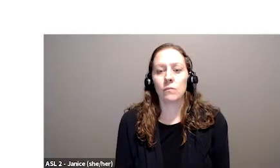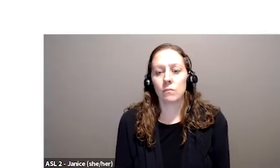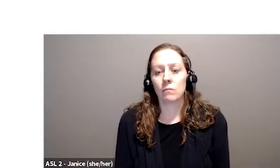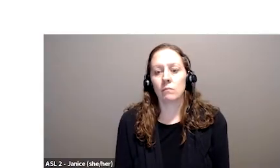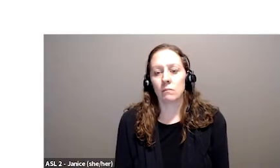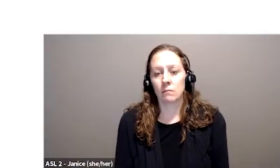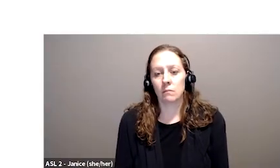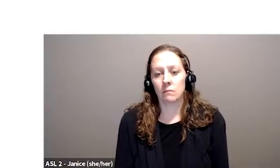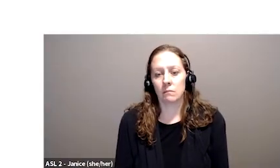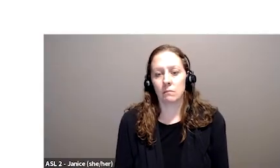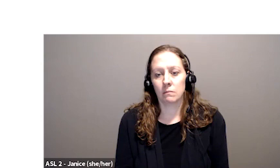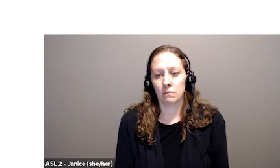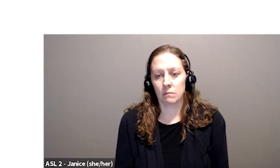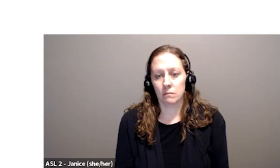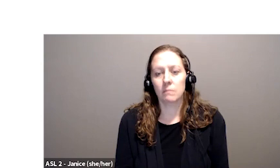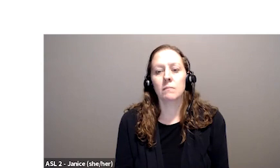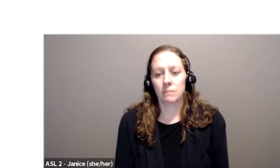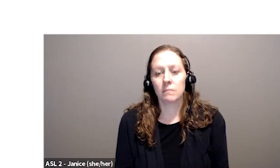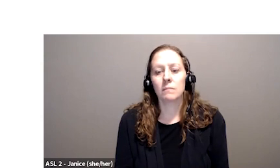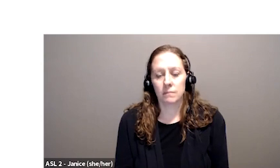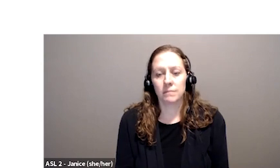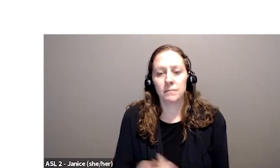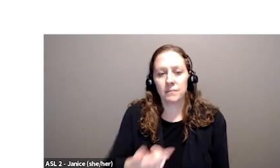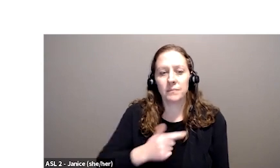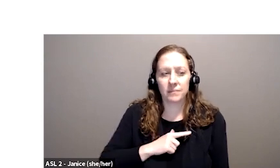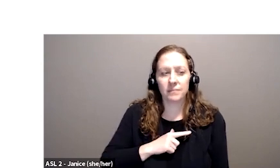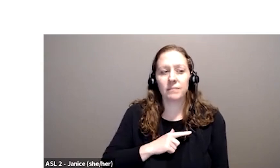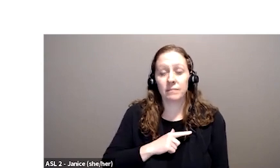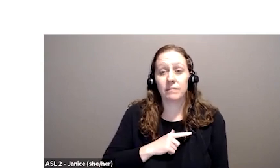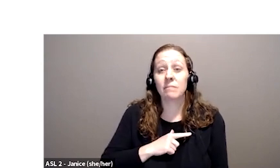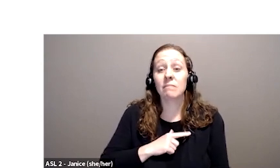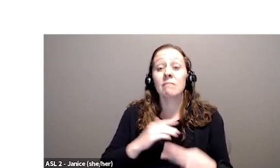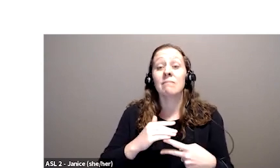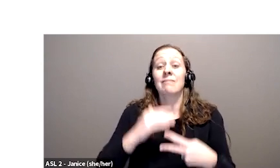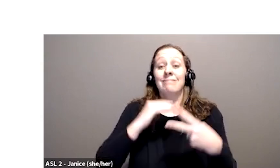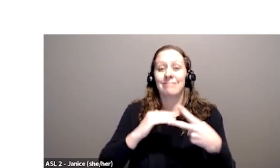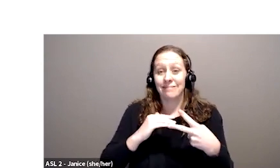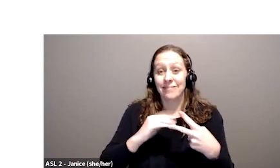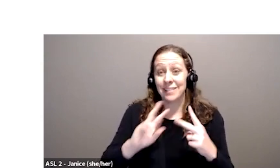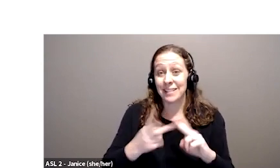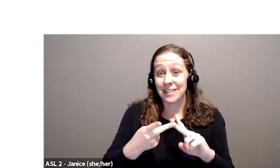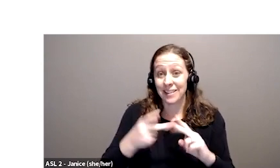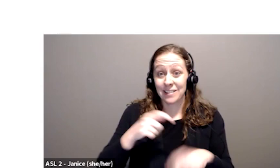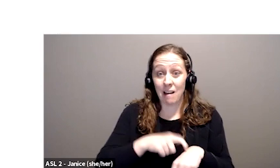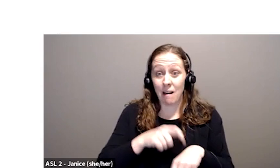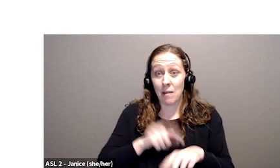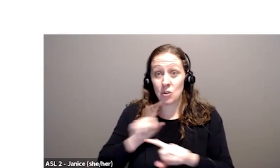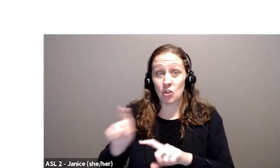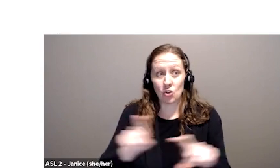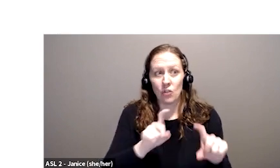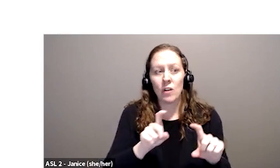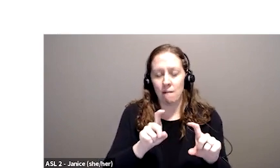So in the second round of the Delphi survey, participants are presented with different recommendations for inclusion